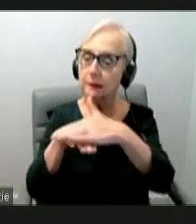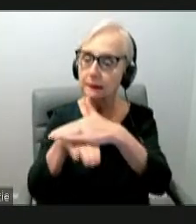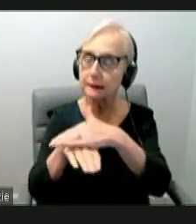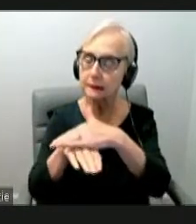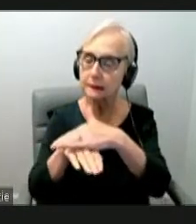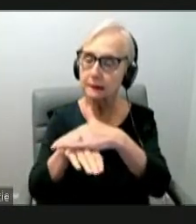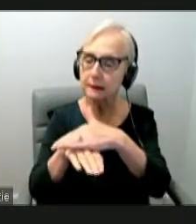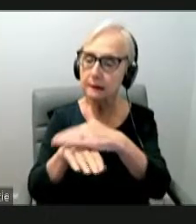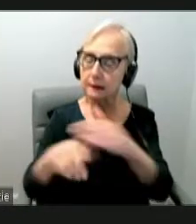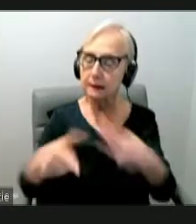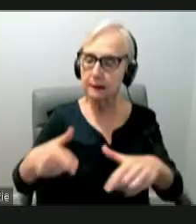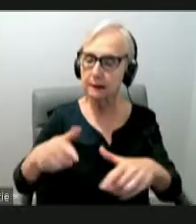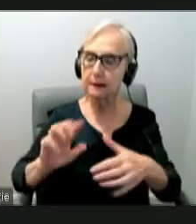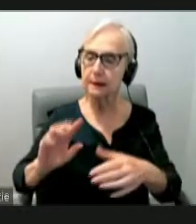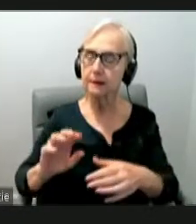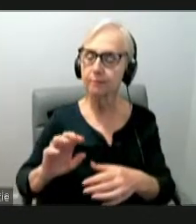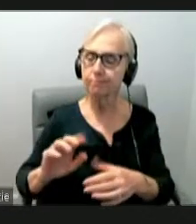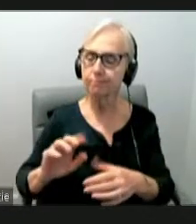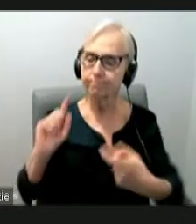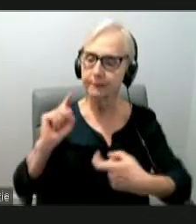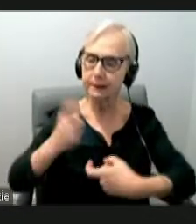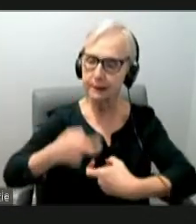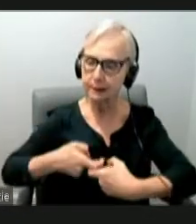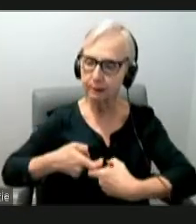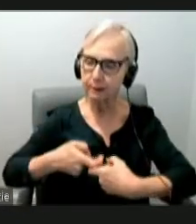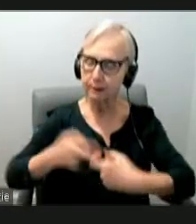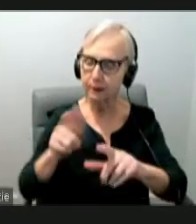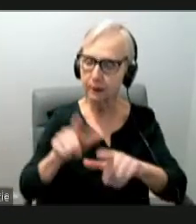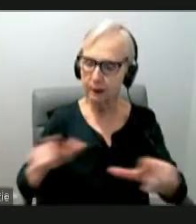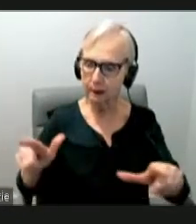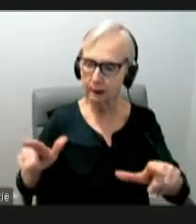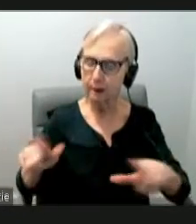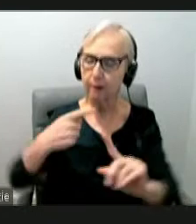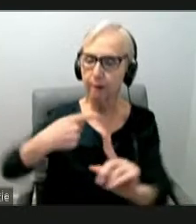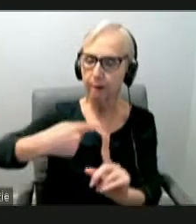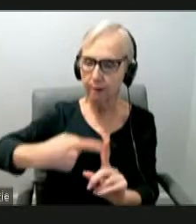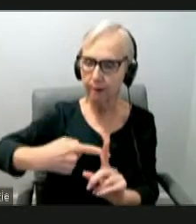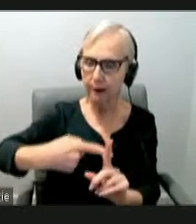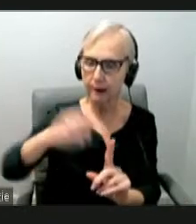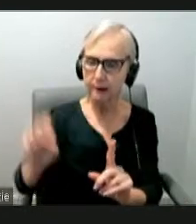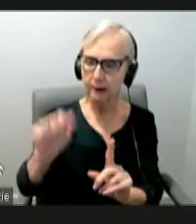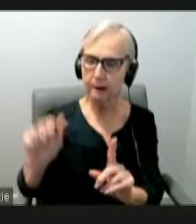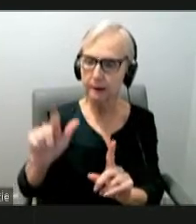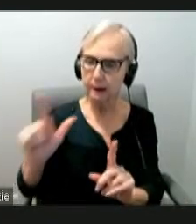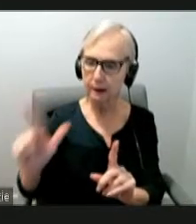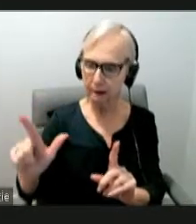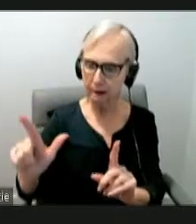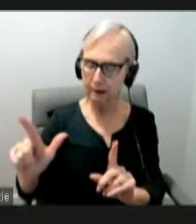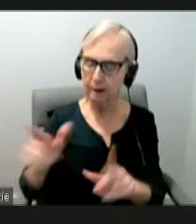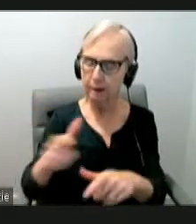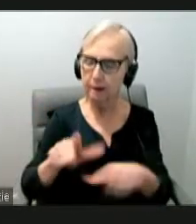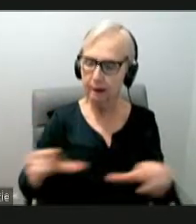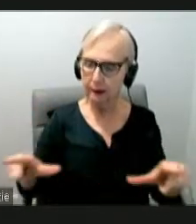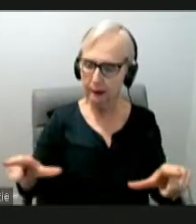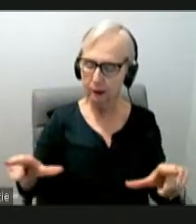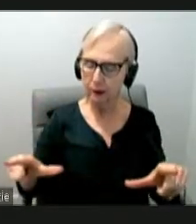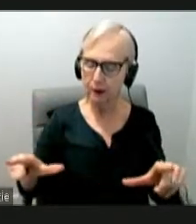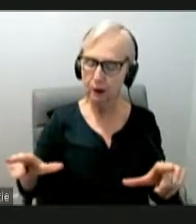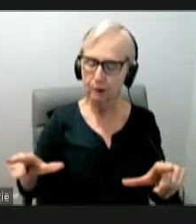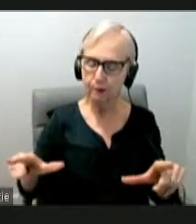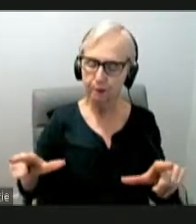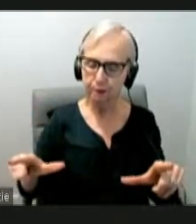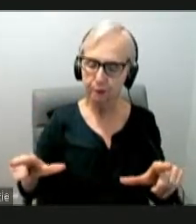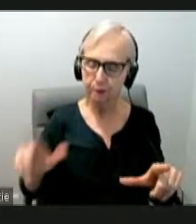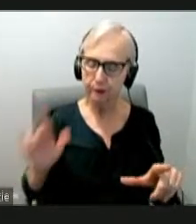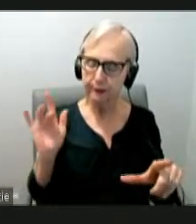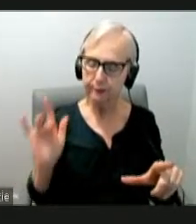Avail. We do have Recording a in Spanish progress. language interpretation channel, as well as an American Sign Language channel, excuse me, that